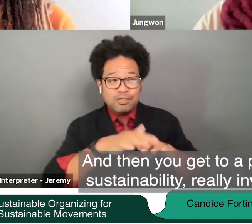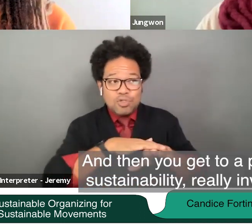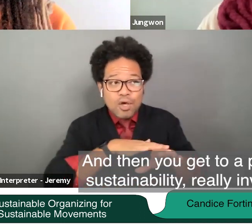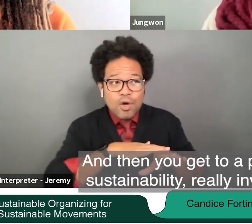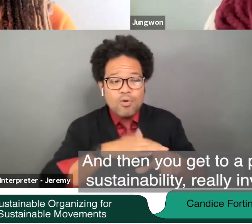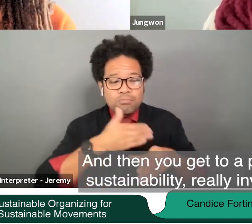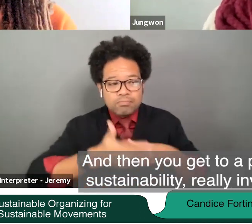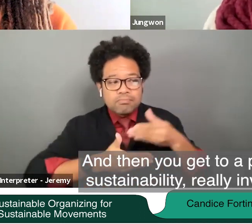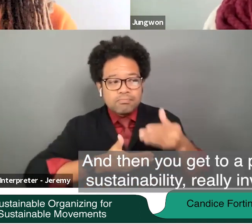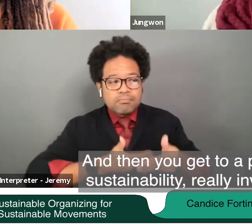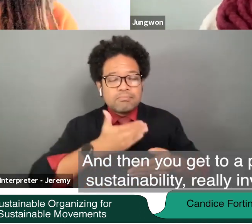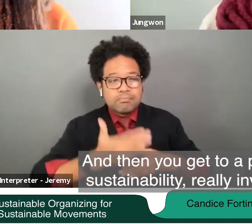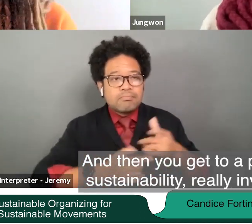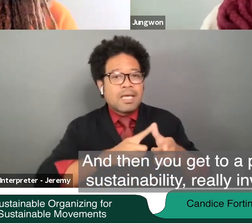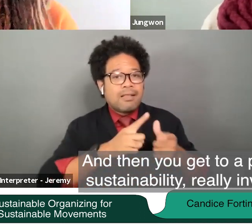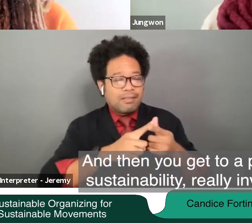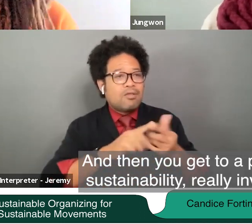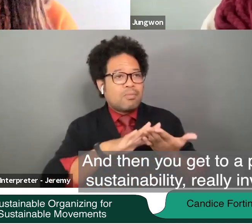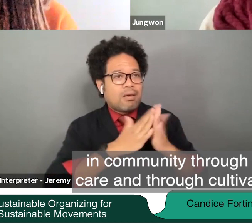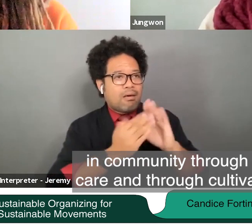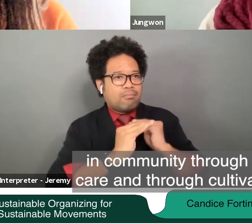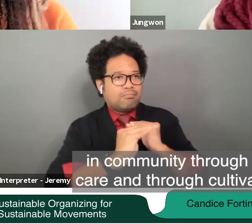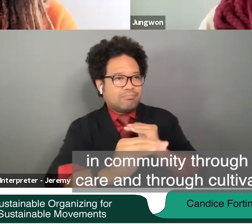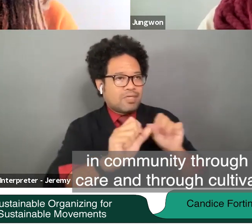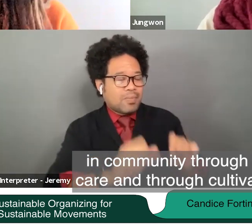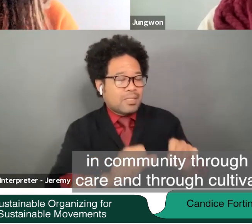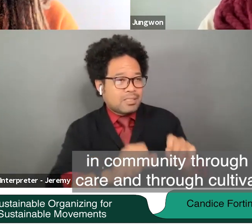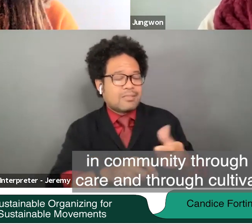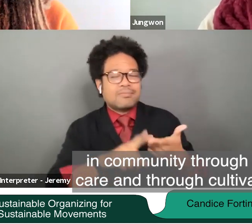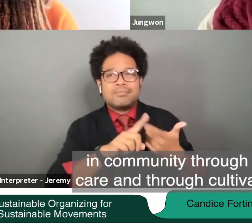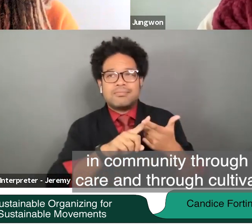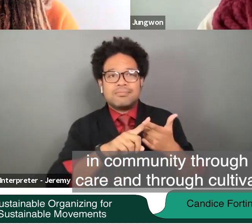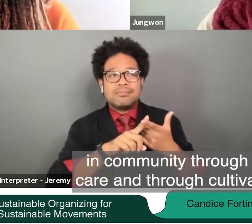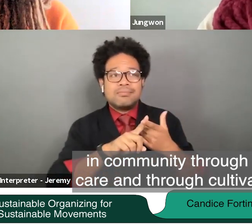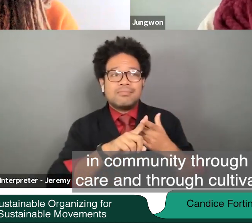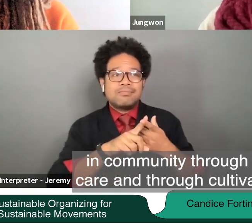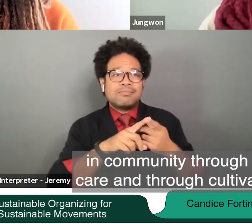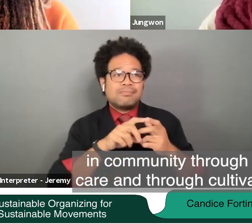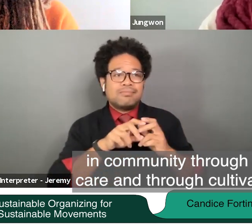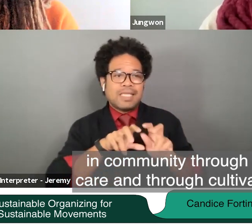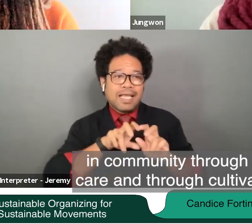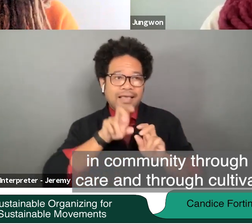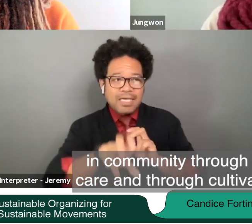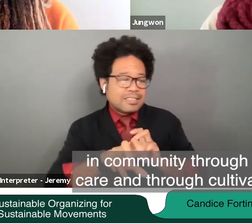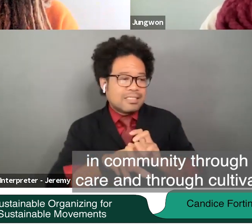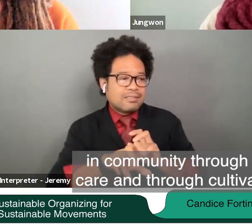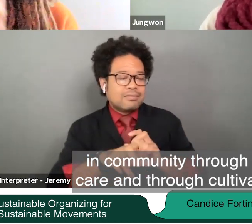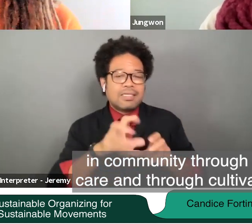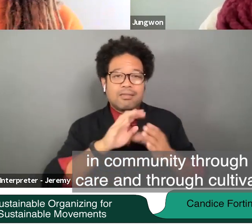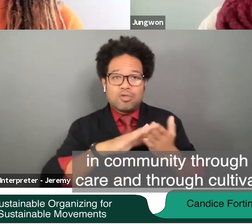to a place of sustainability, really investing in community through acts of